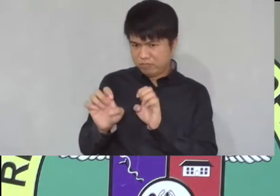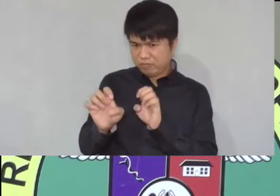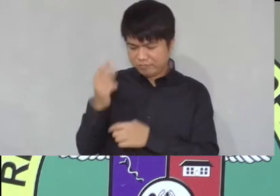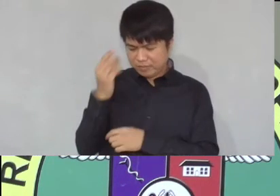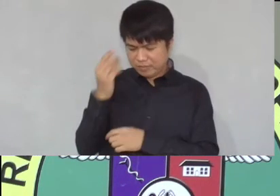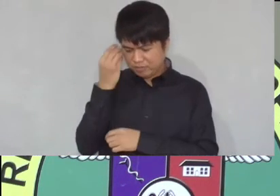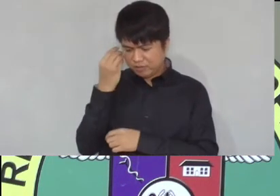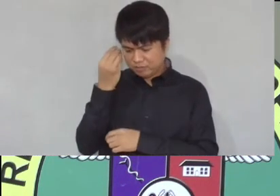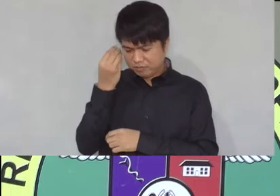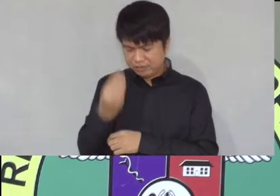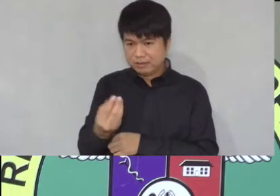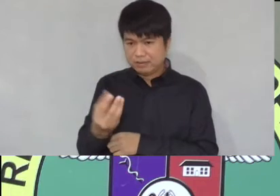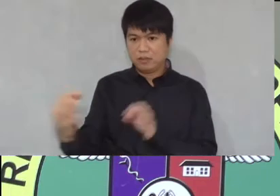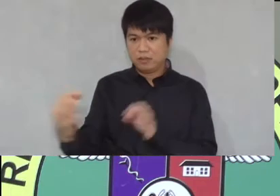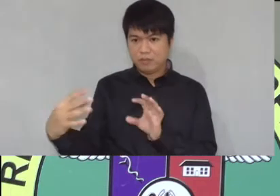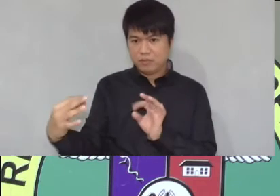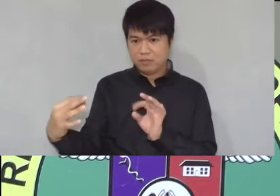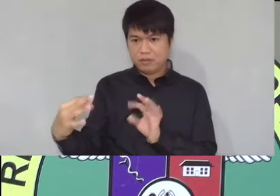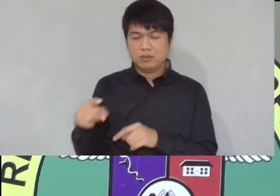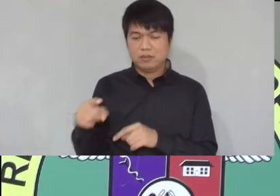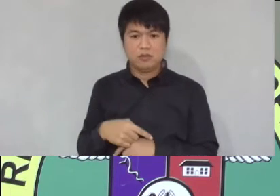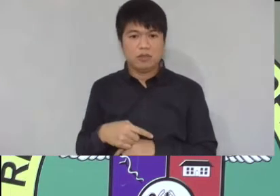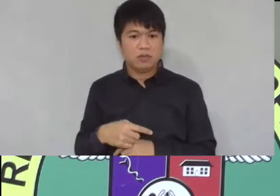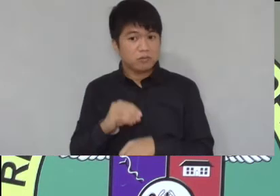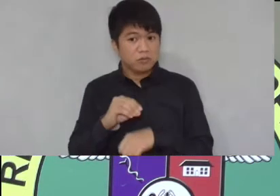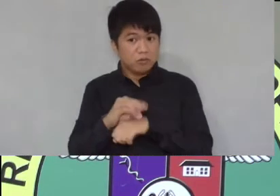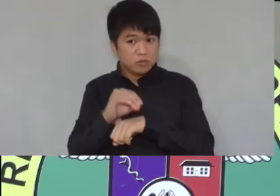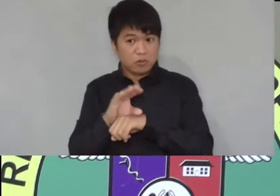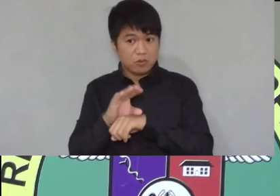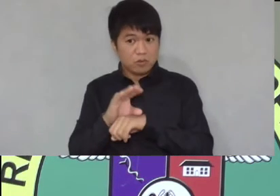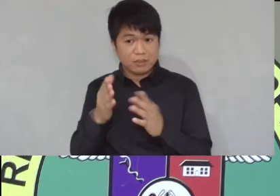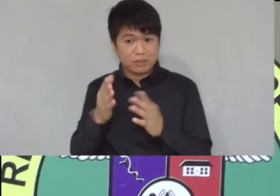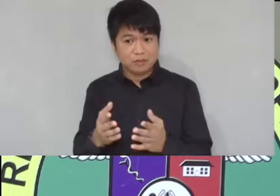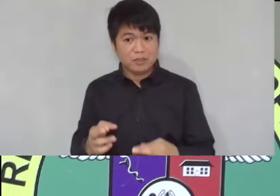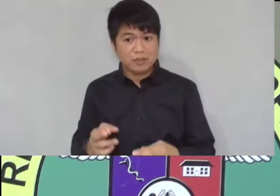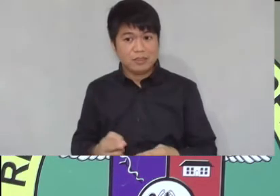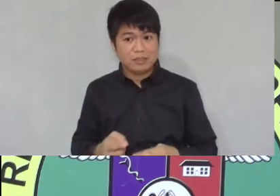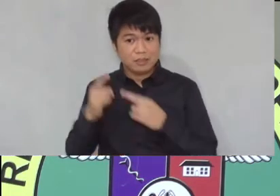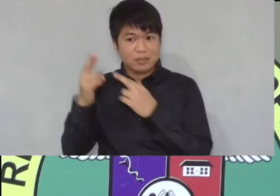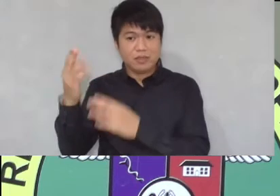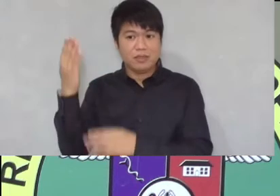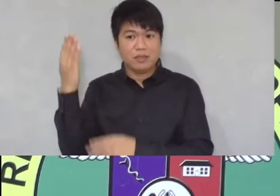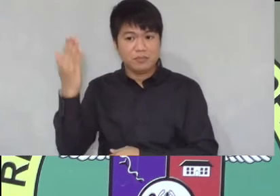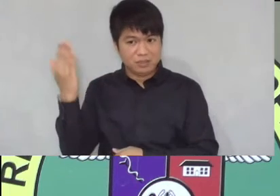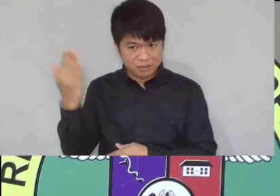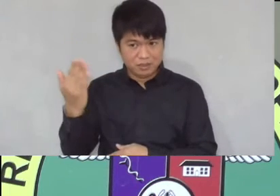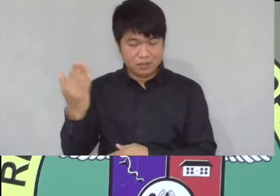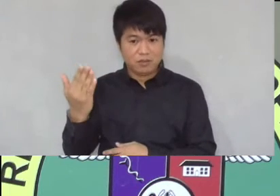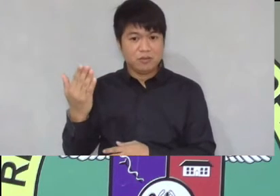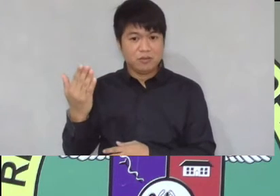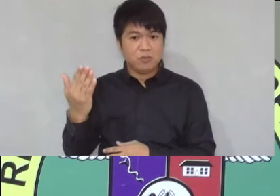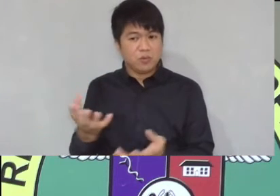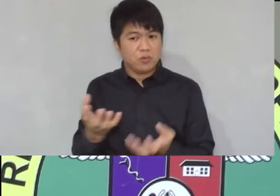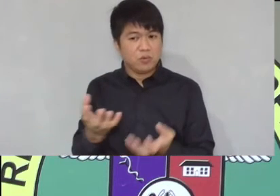And our format is our consultants present our recommendations, and then